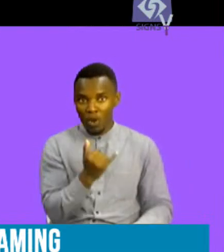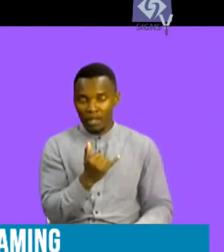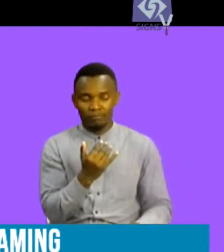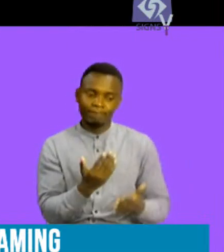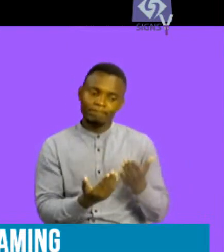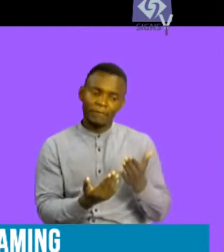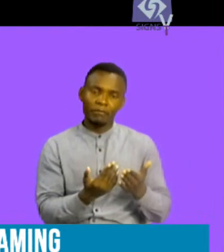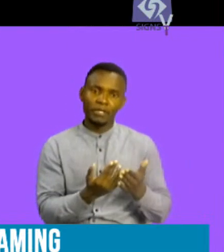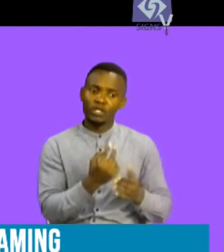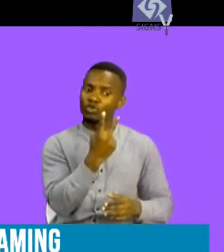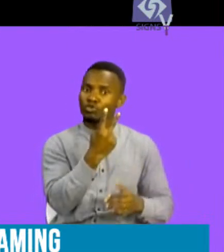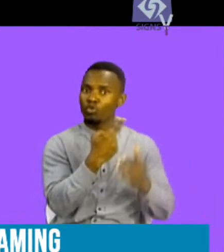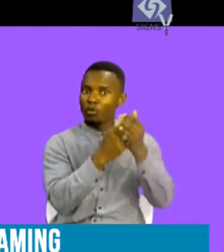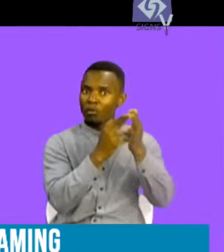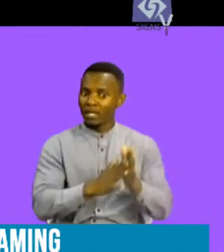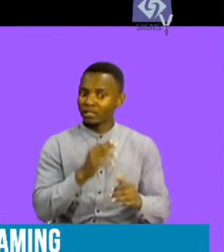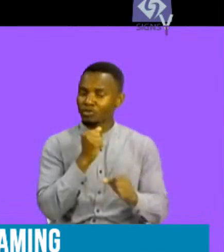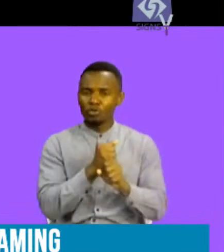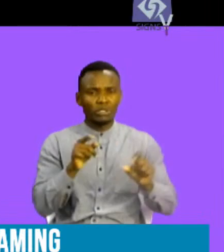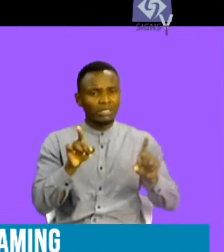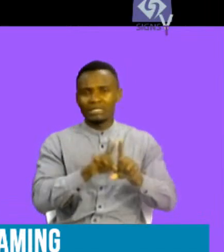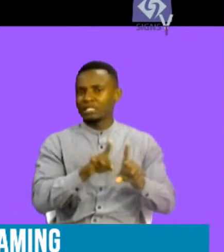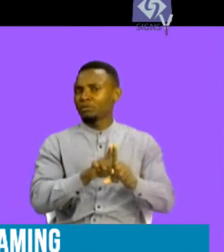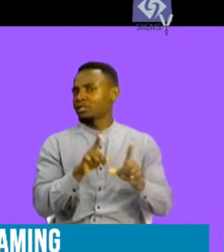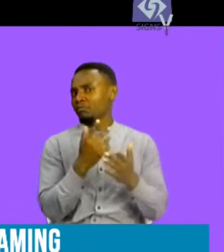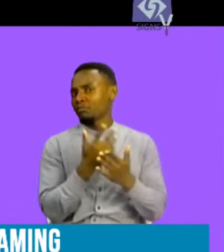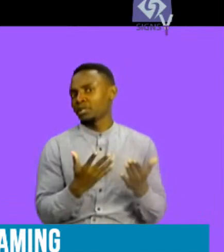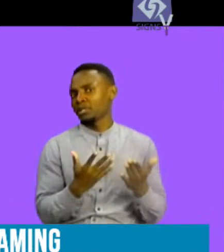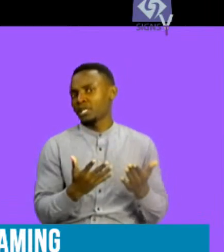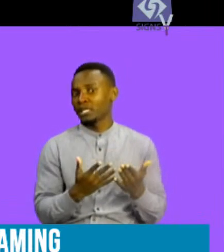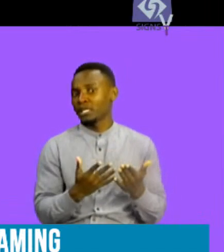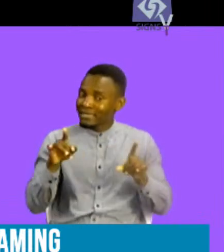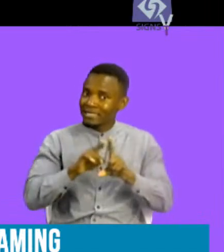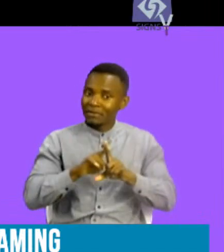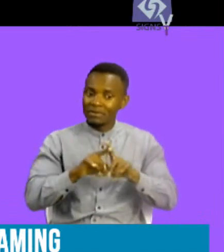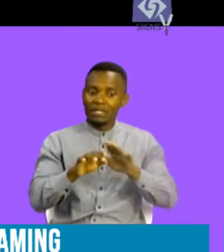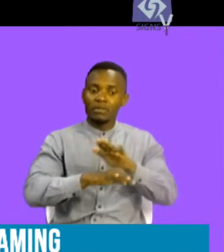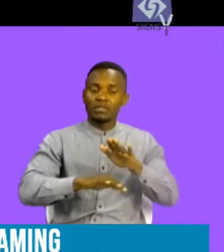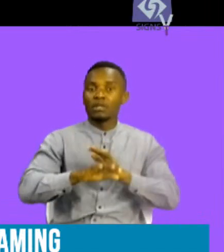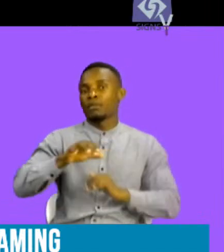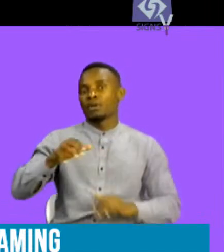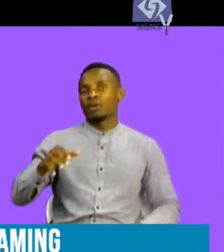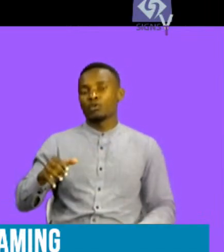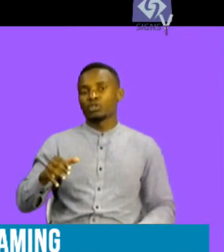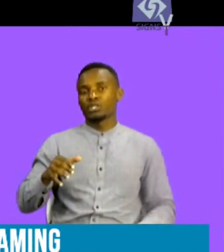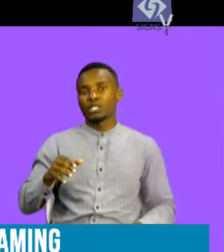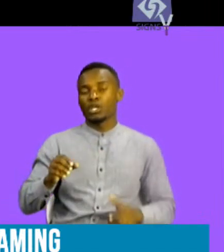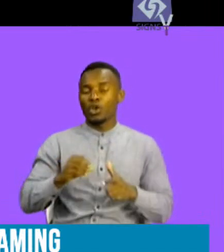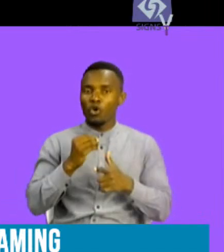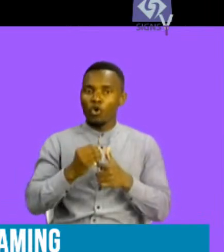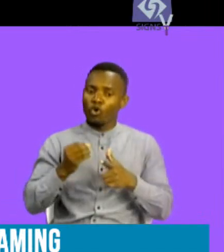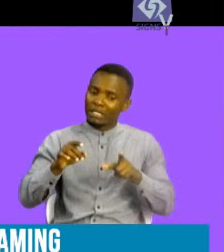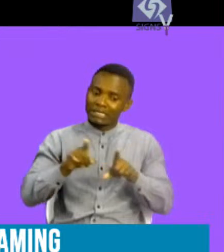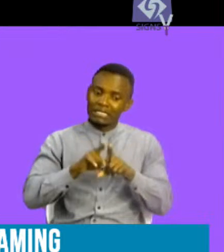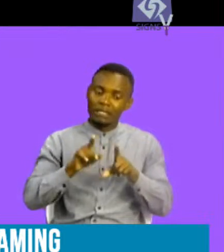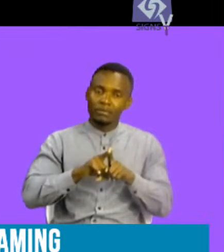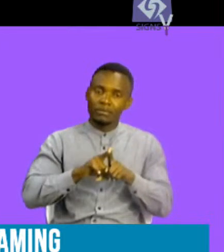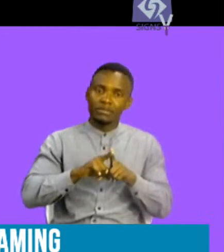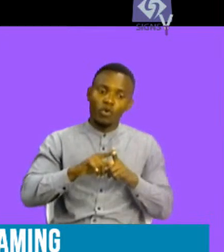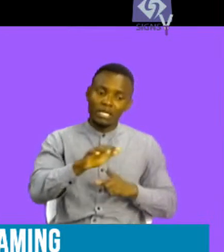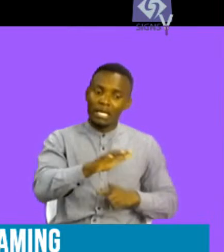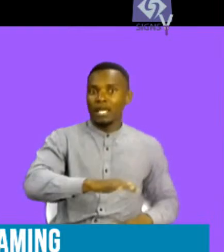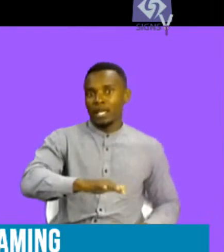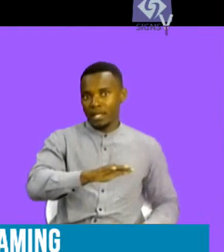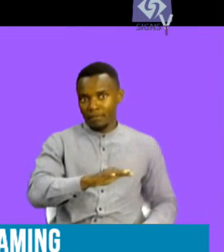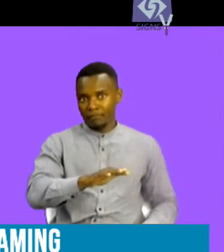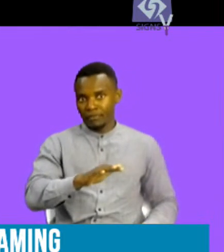be doing, two partners could be doing the same thing in the same sub-county or in the same, for example, informal settlement. So